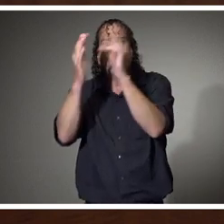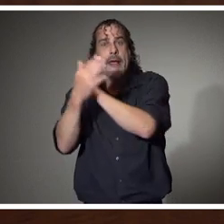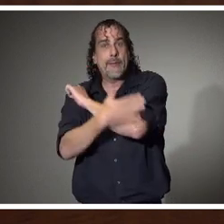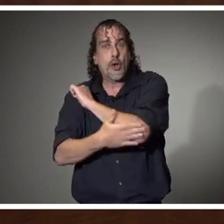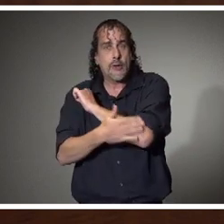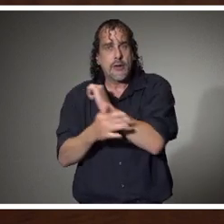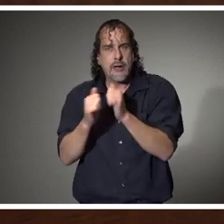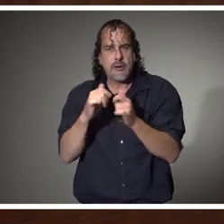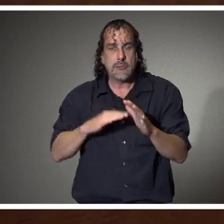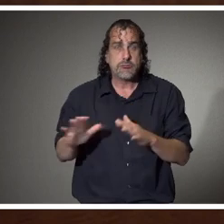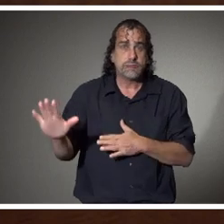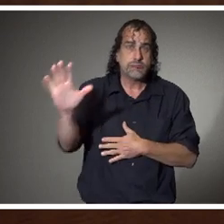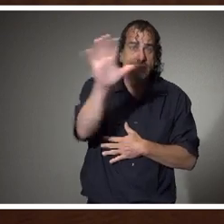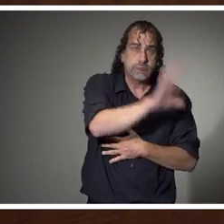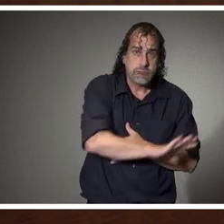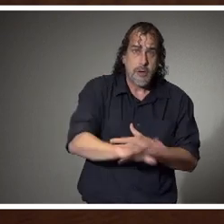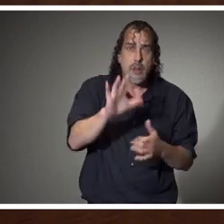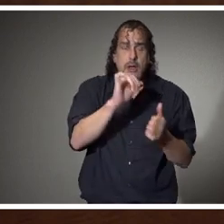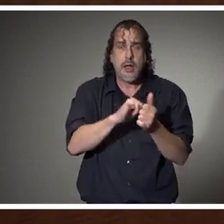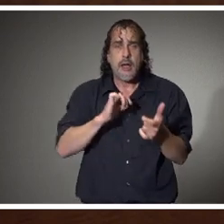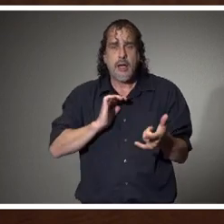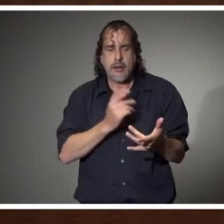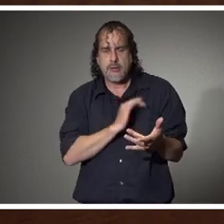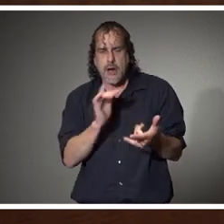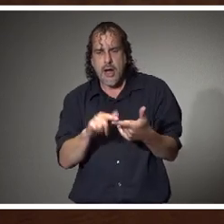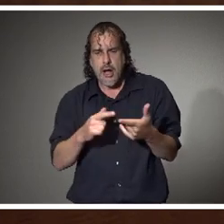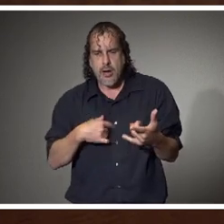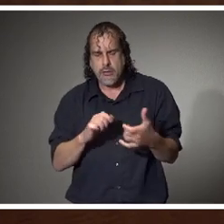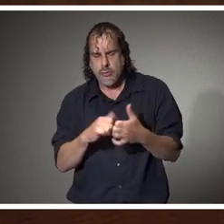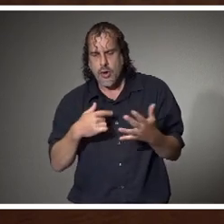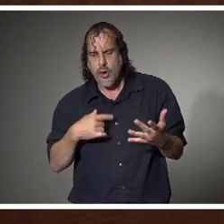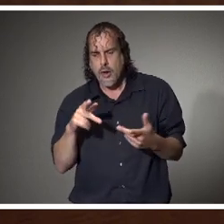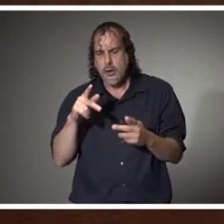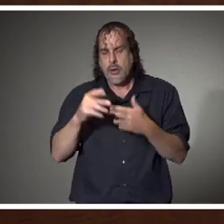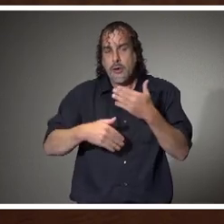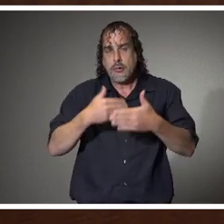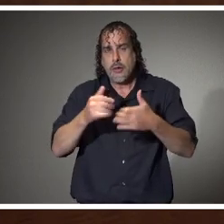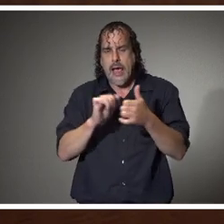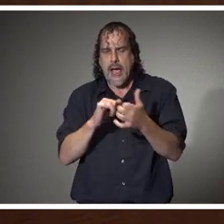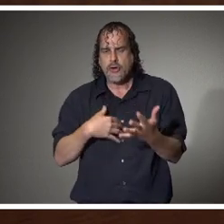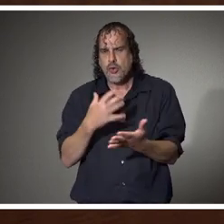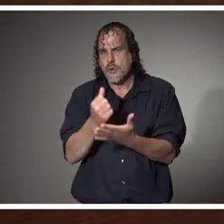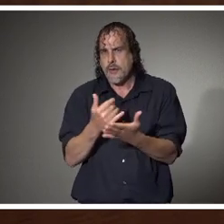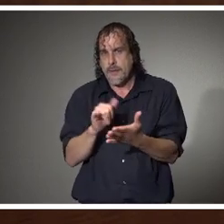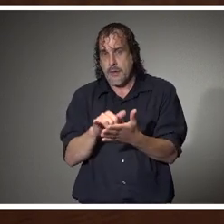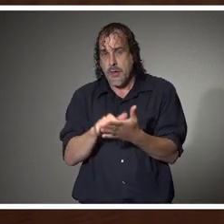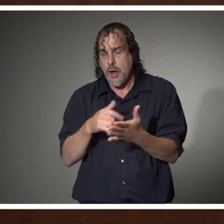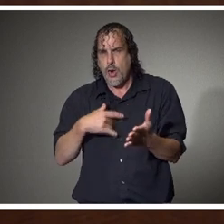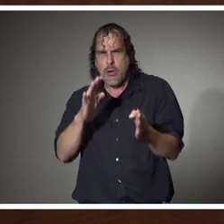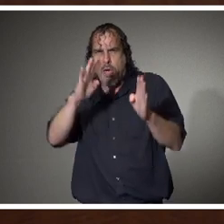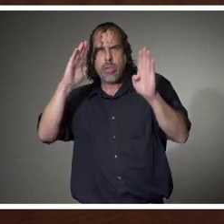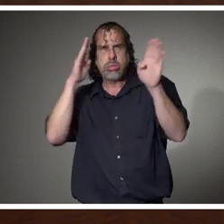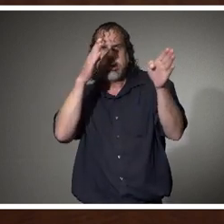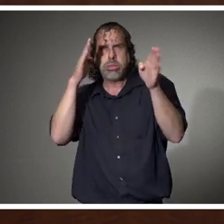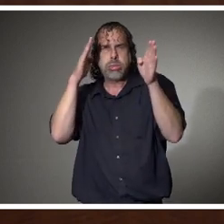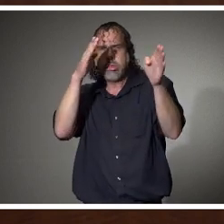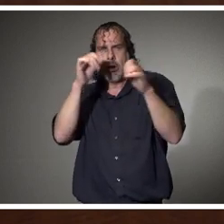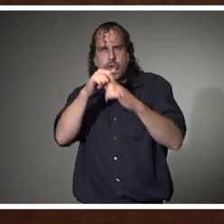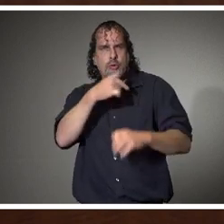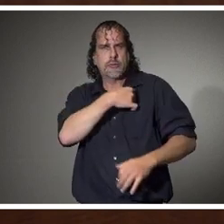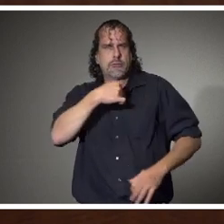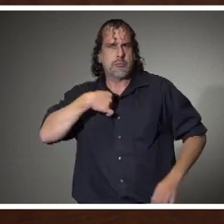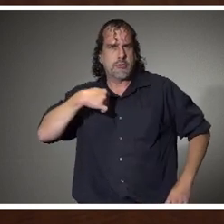resume work on the annual appropriations process. A lot of attention has been given to China during this discussion, to